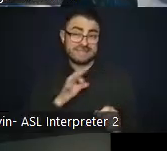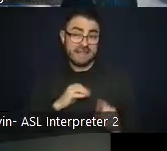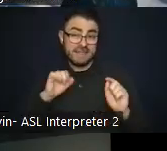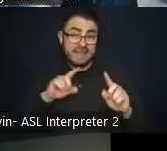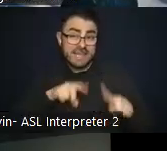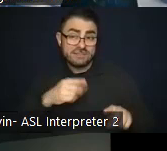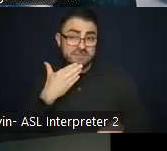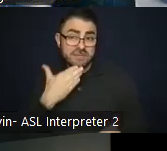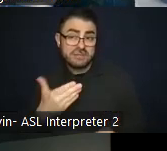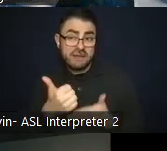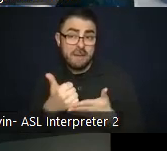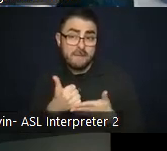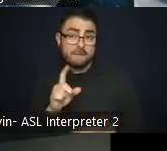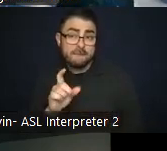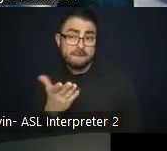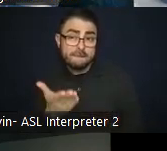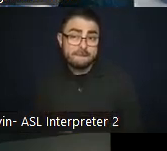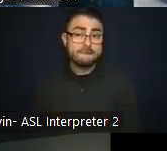good.